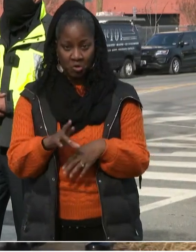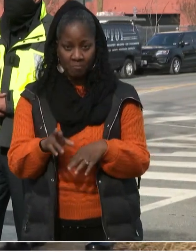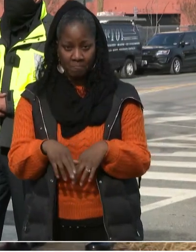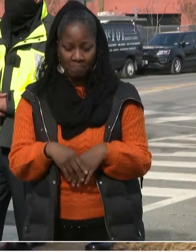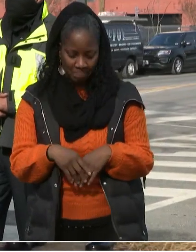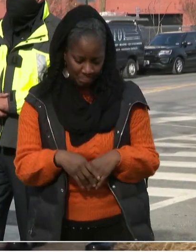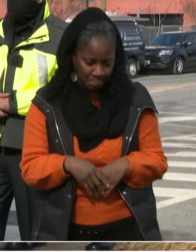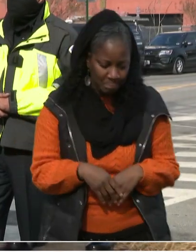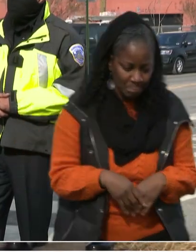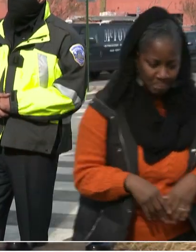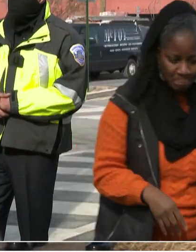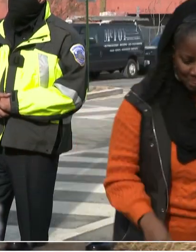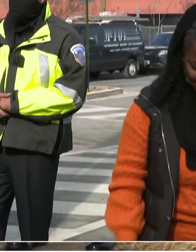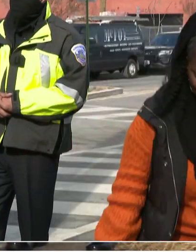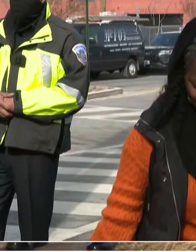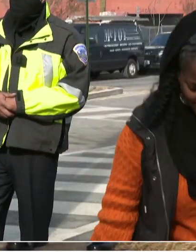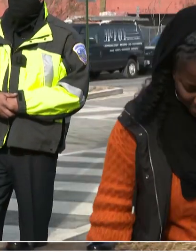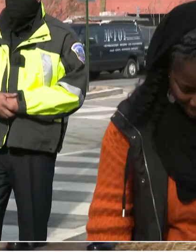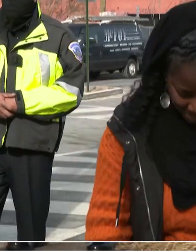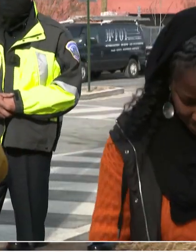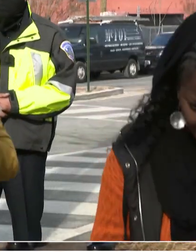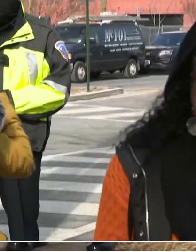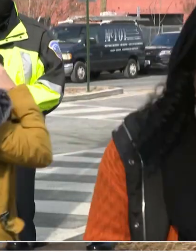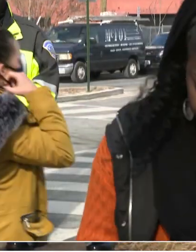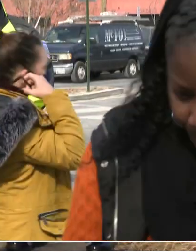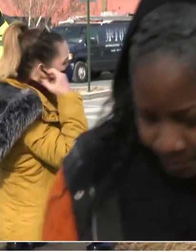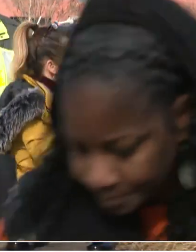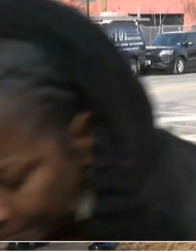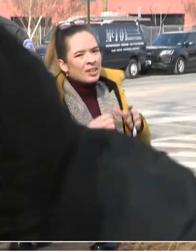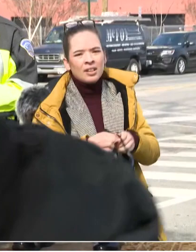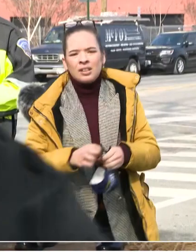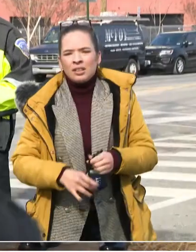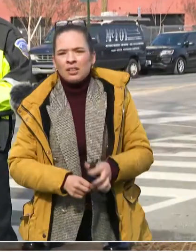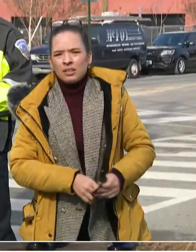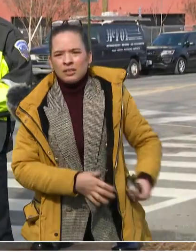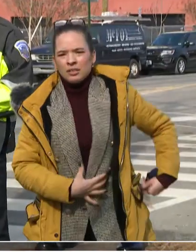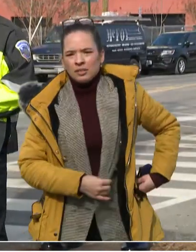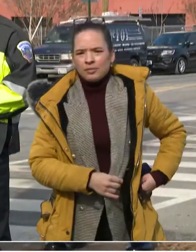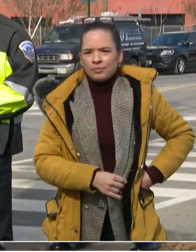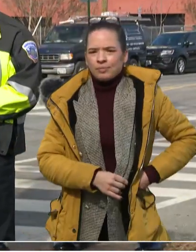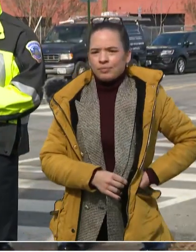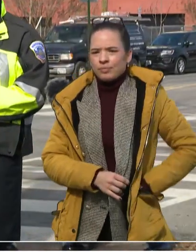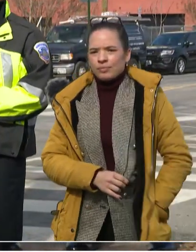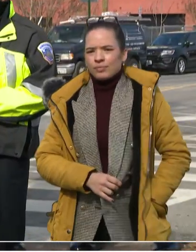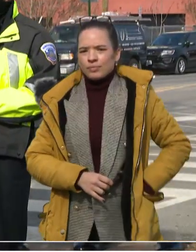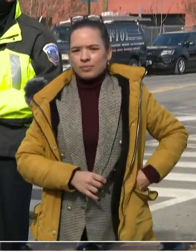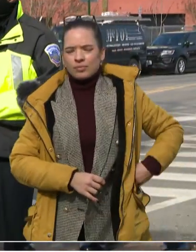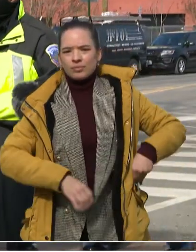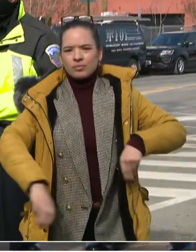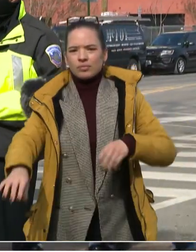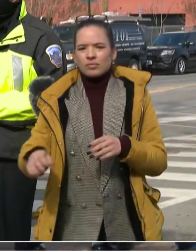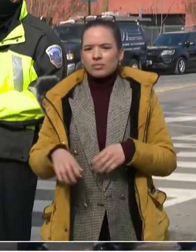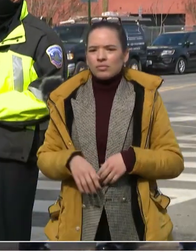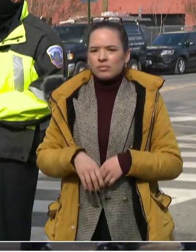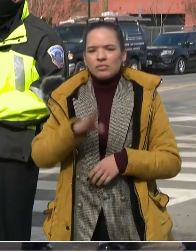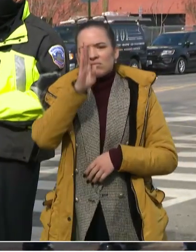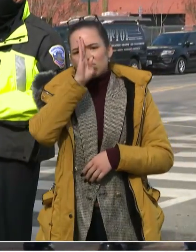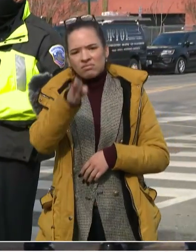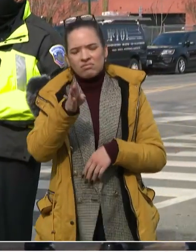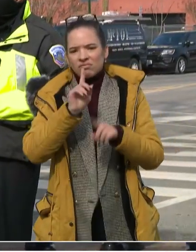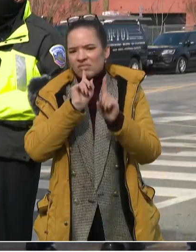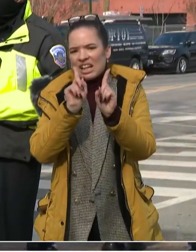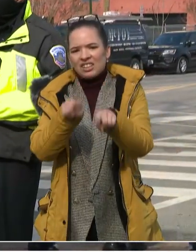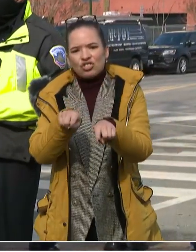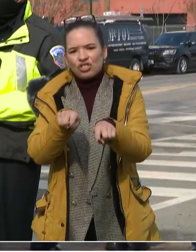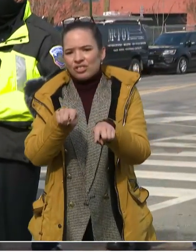I'm just going to add one thing. sorry. I just want to add one thing. And you know what? This is just a blunt answer. The truth of the matter is we're not here to celebrate